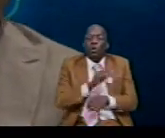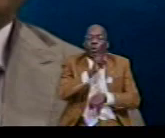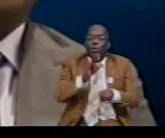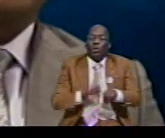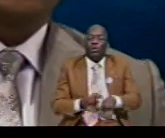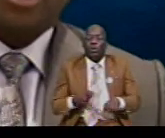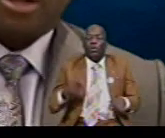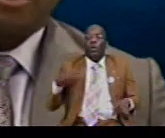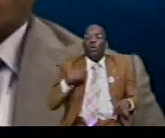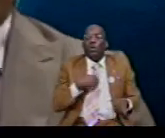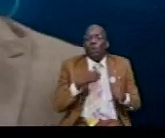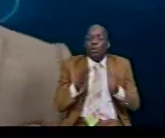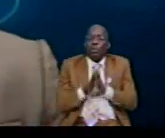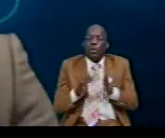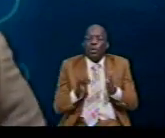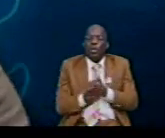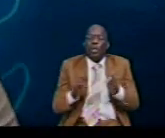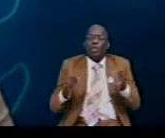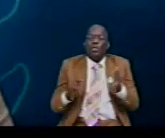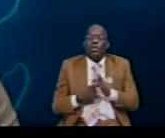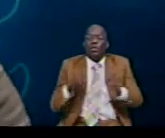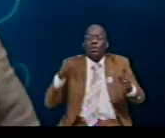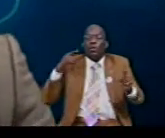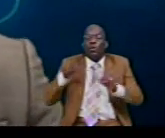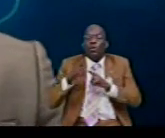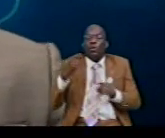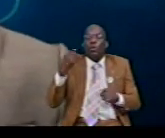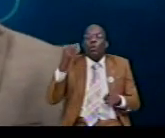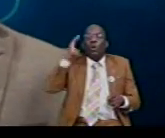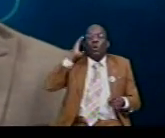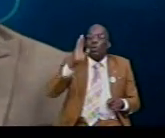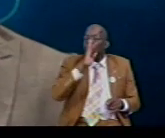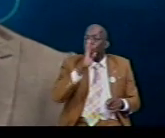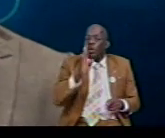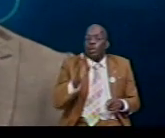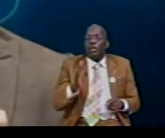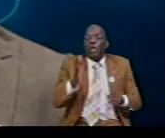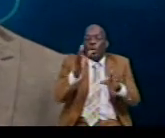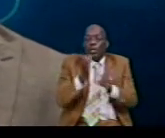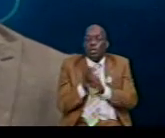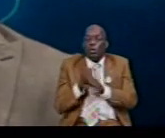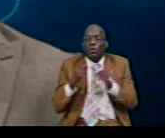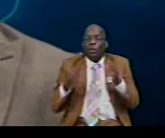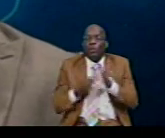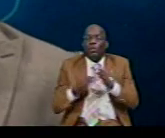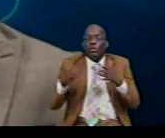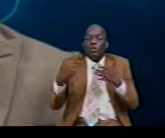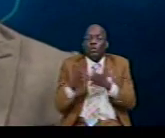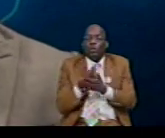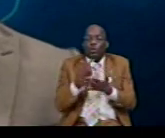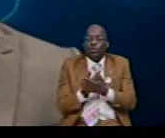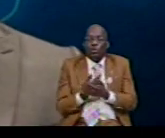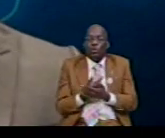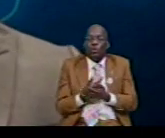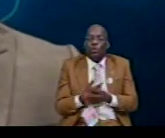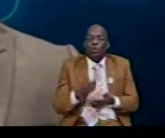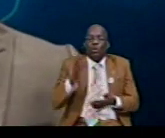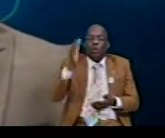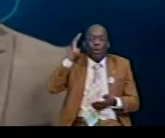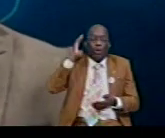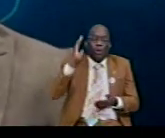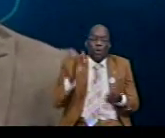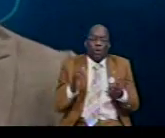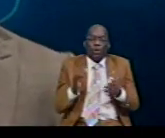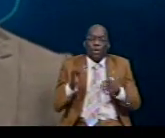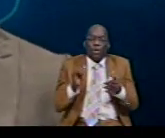objective, it will come to pass. This gospel that we've heard from him for these many years,